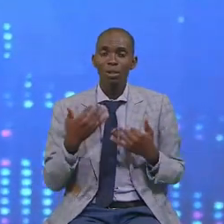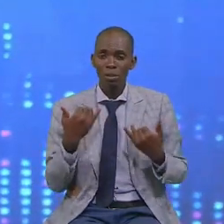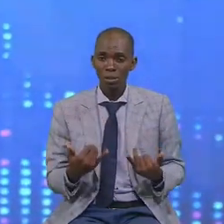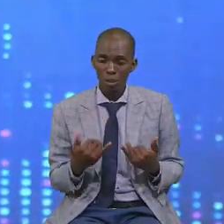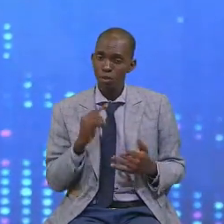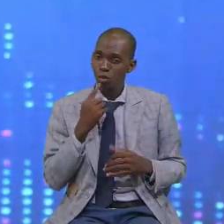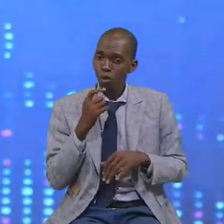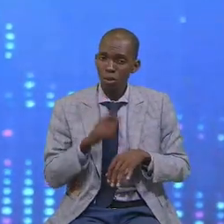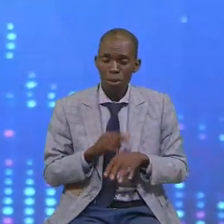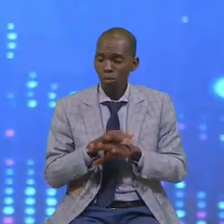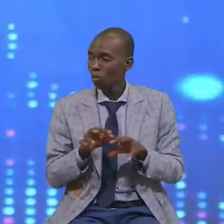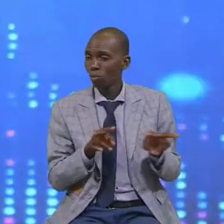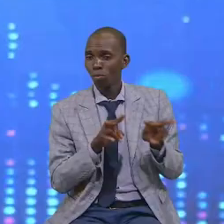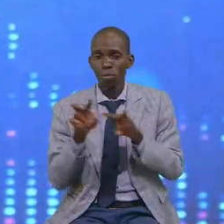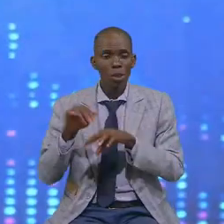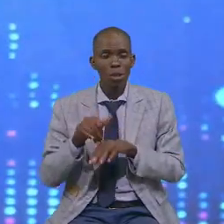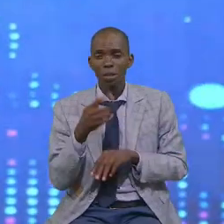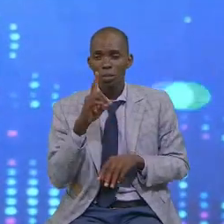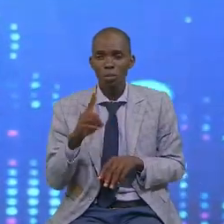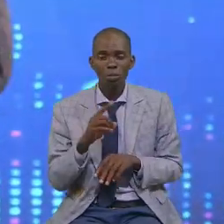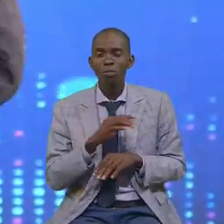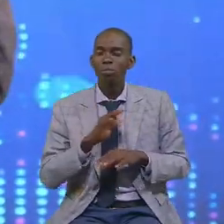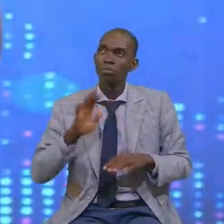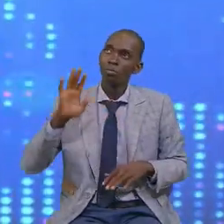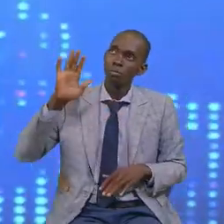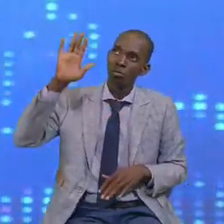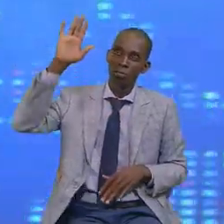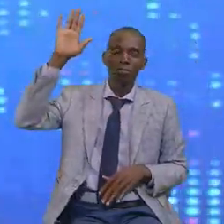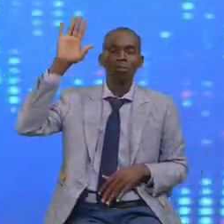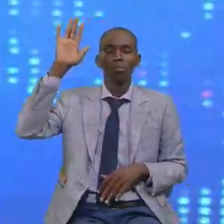closed. Raise up your hand. I'm praying a special prayer for you.